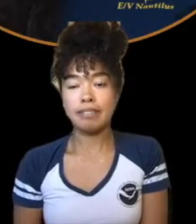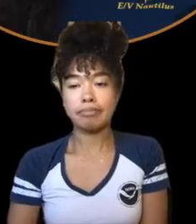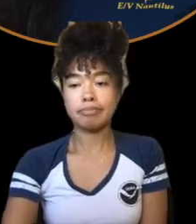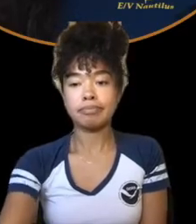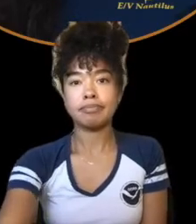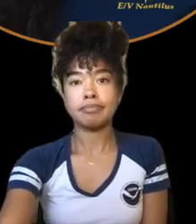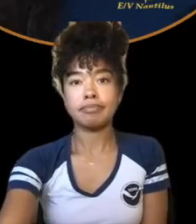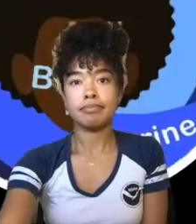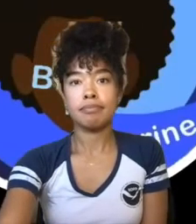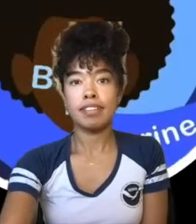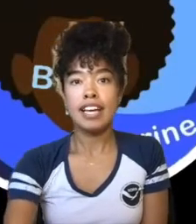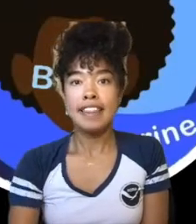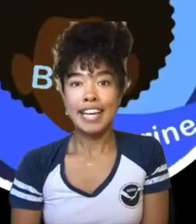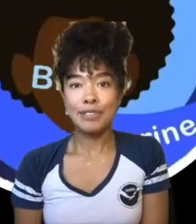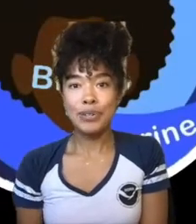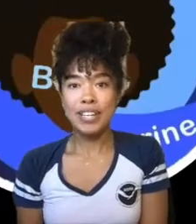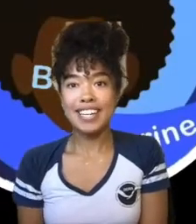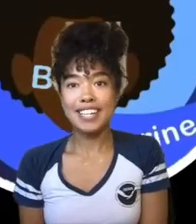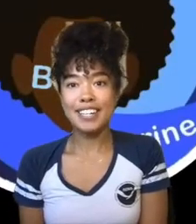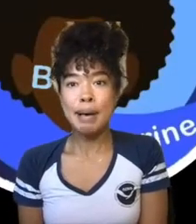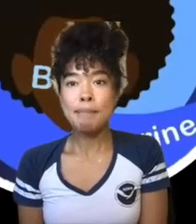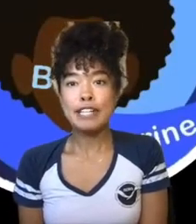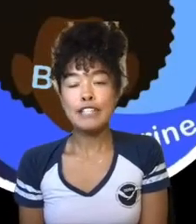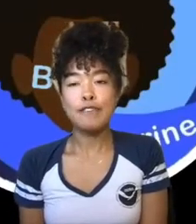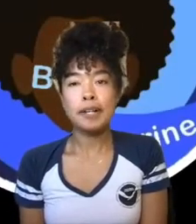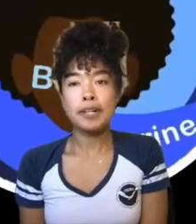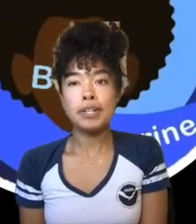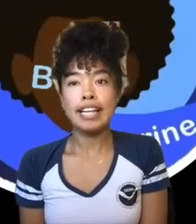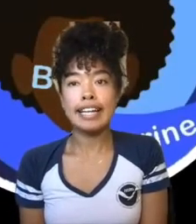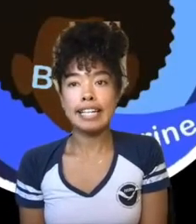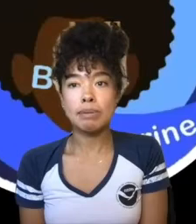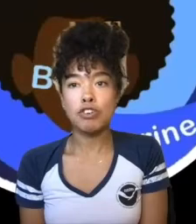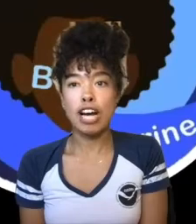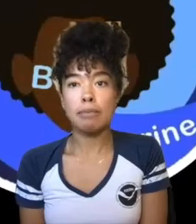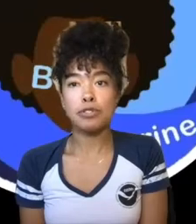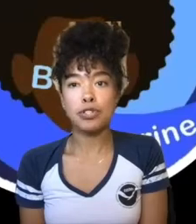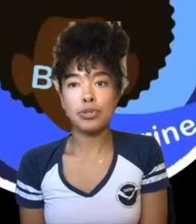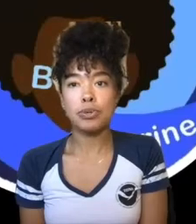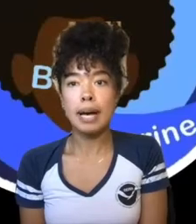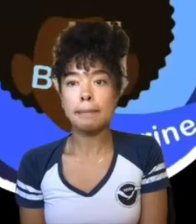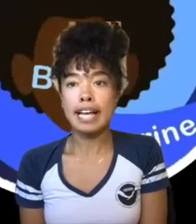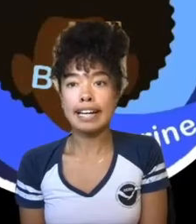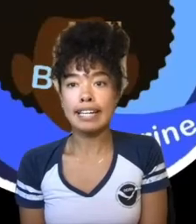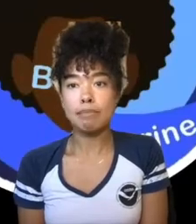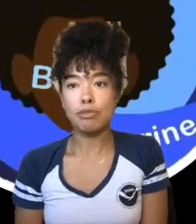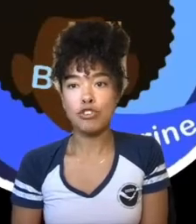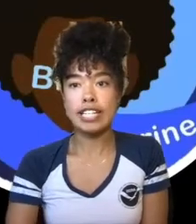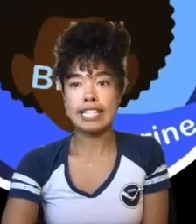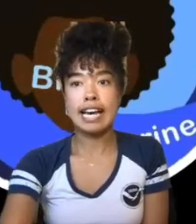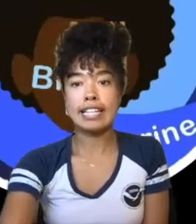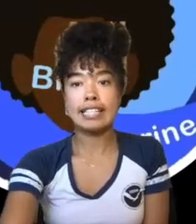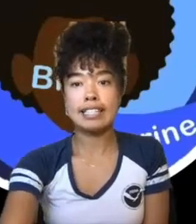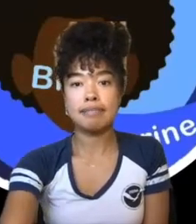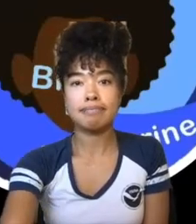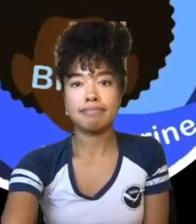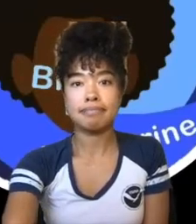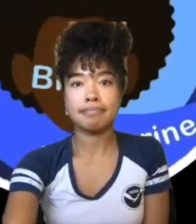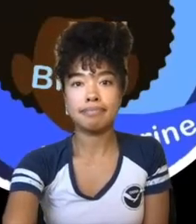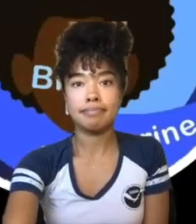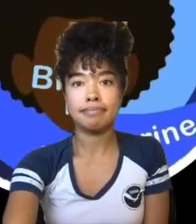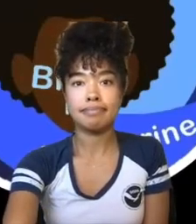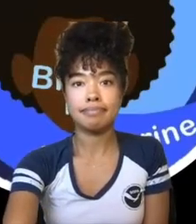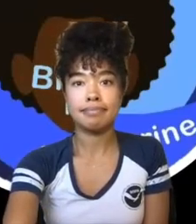waves. Thanks for tuning in. Please follow, like, and subscribe to black, and marine science,